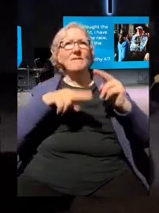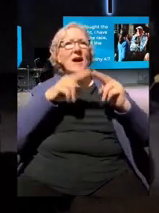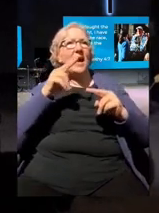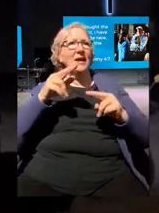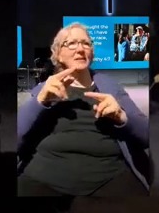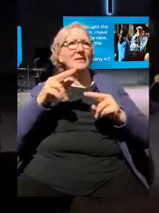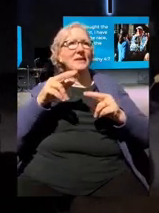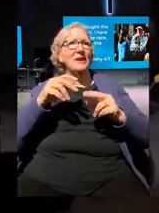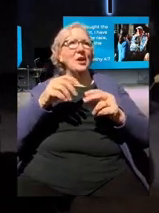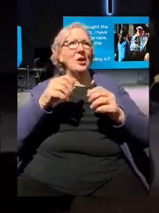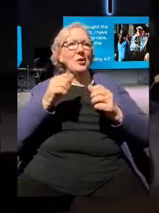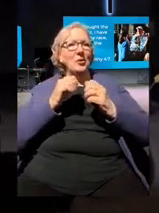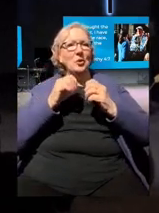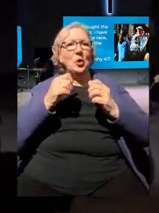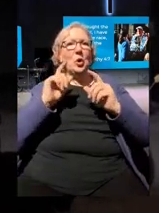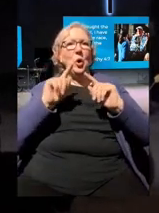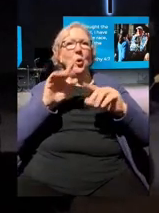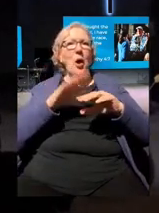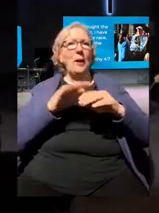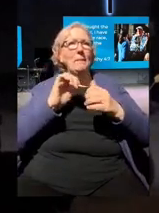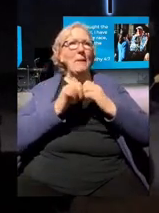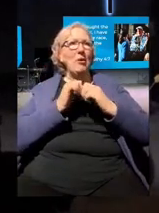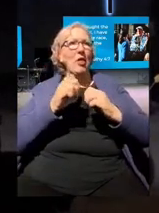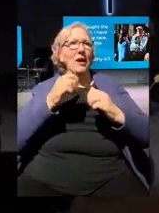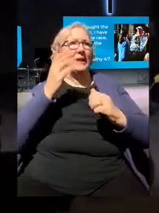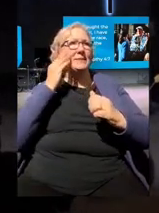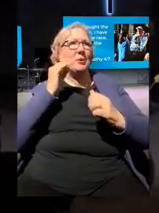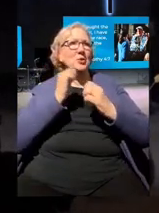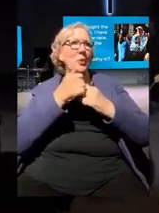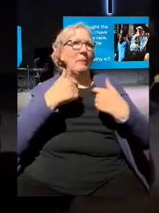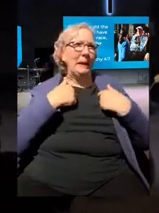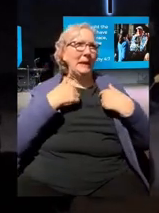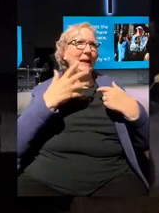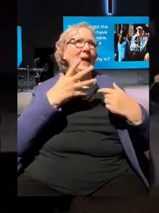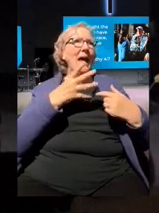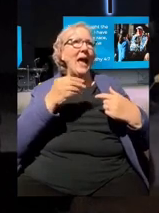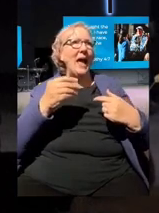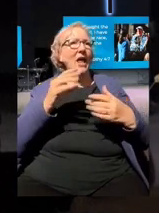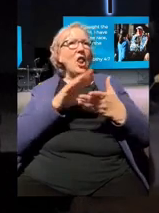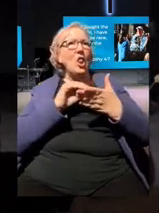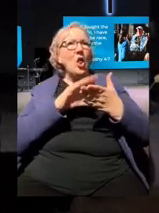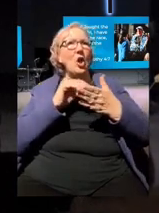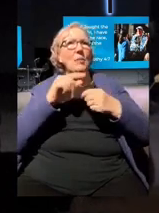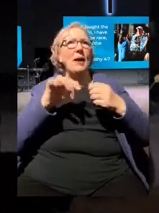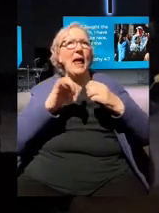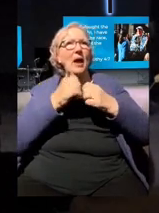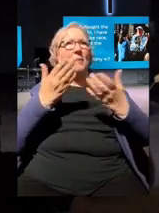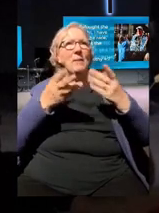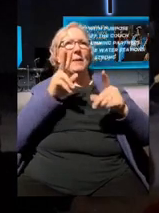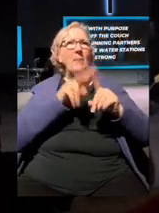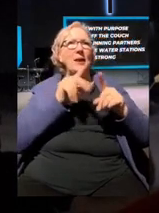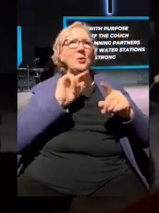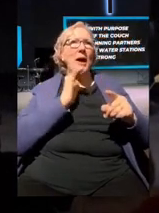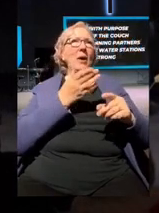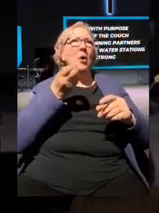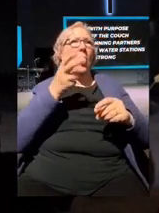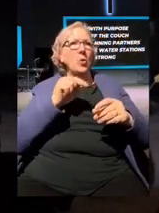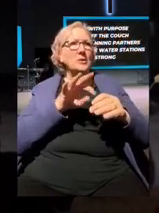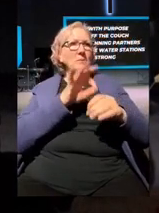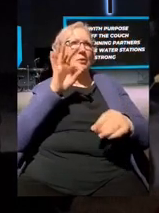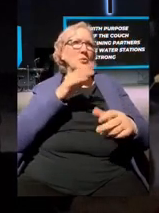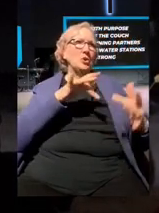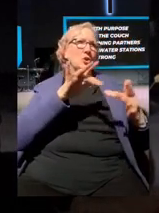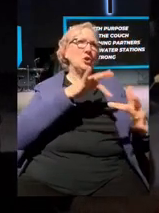marathon experience along with me and learning a little bit about how it might apply to our own spiritual journey. So we talked about these